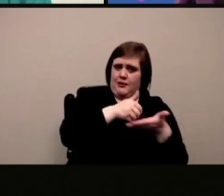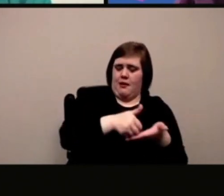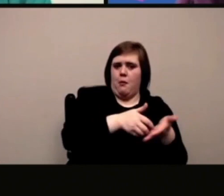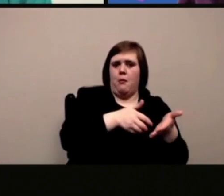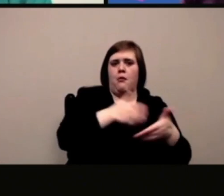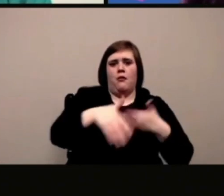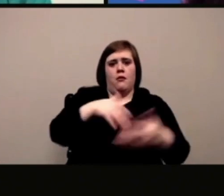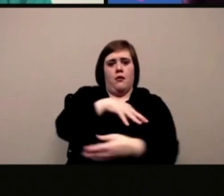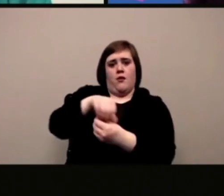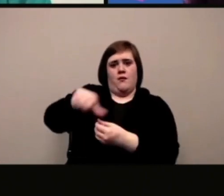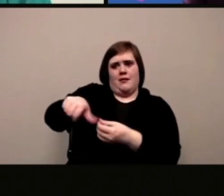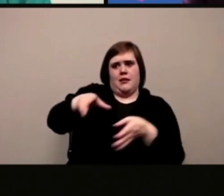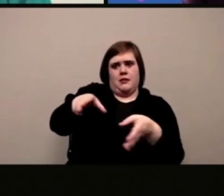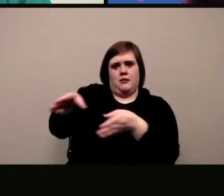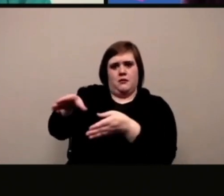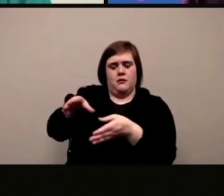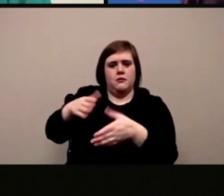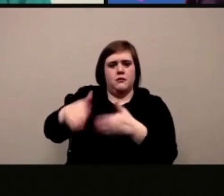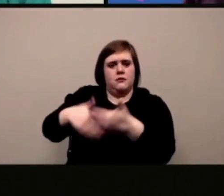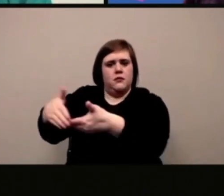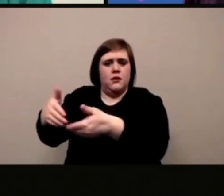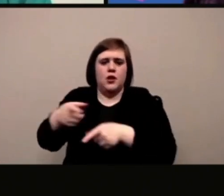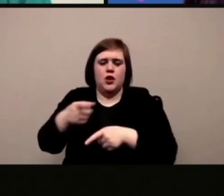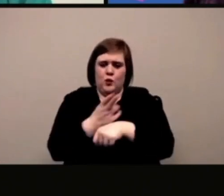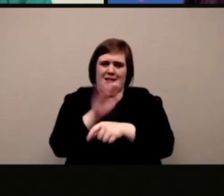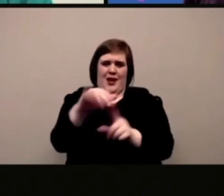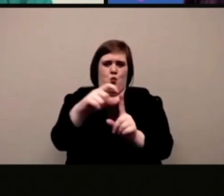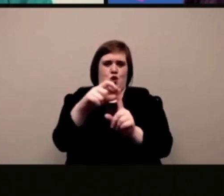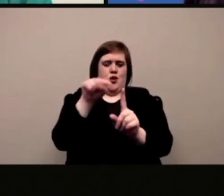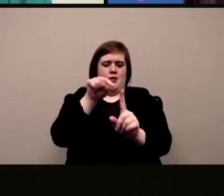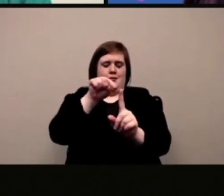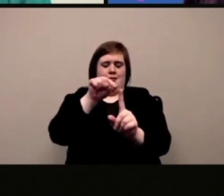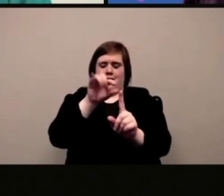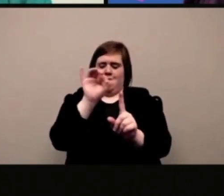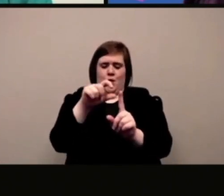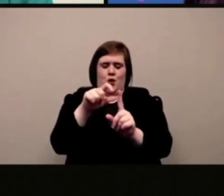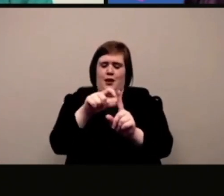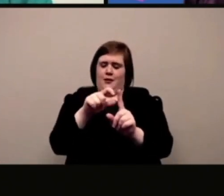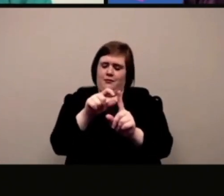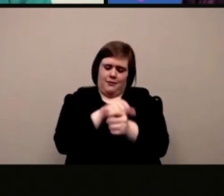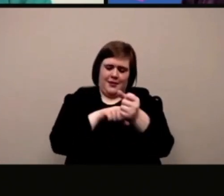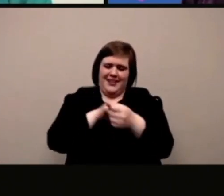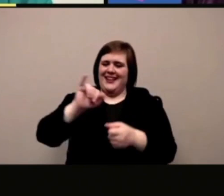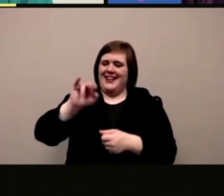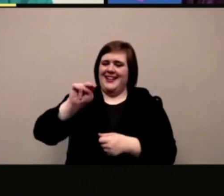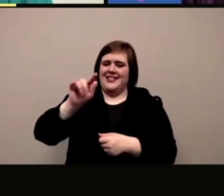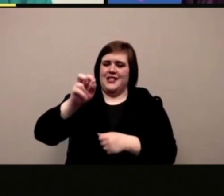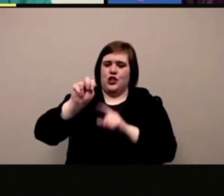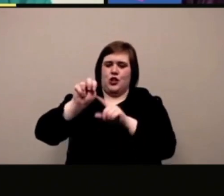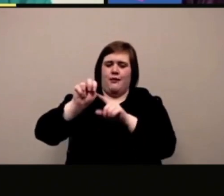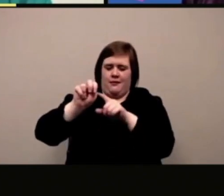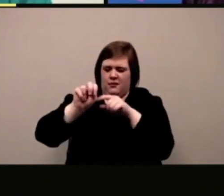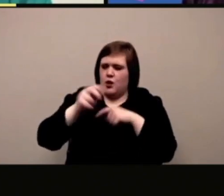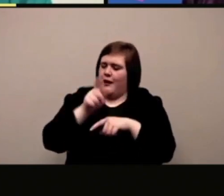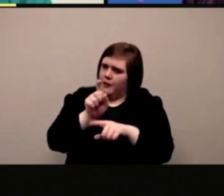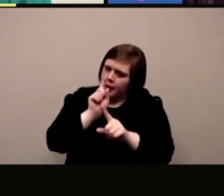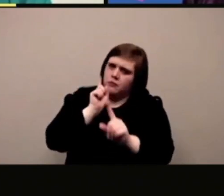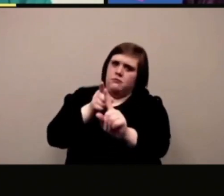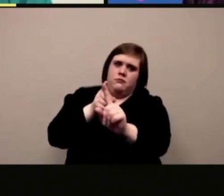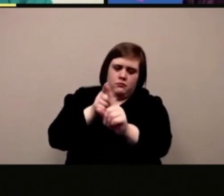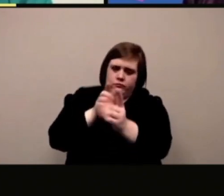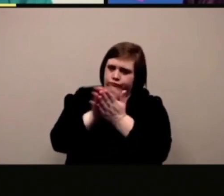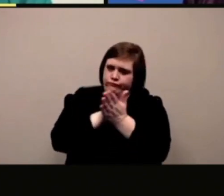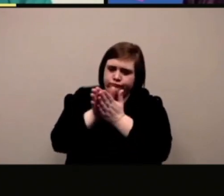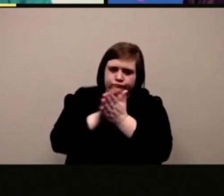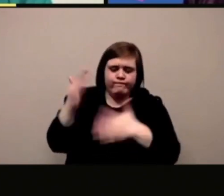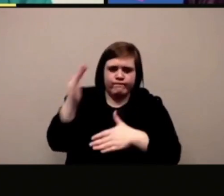pathways. So Absolutely. It's like you use the word that I'm big on, which is intentionality. You have to be intentional and kind of know the audience, know